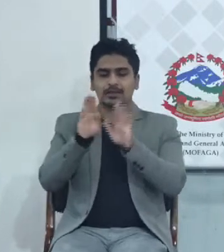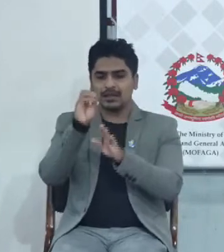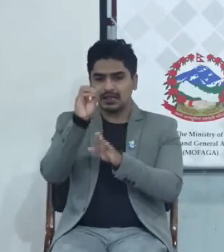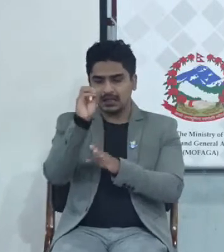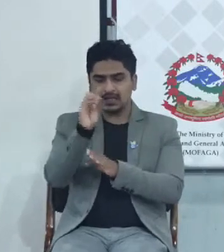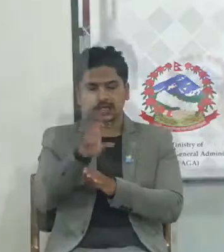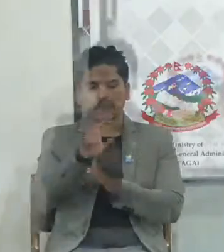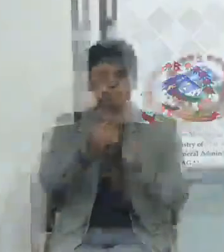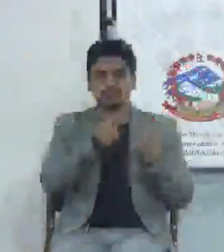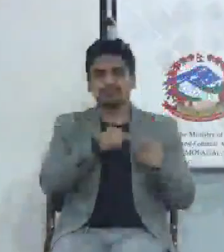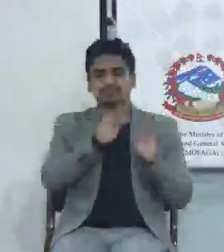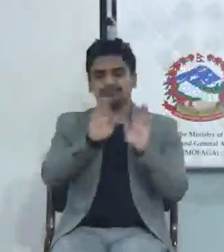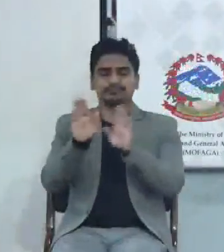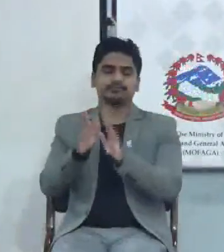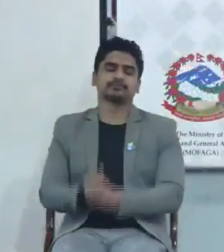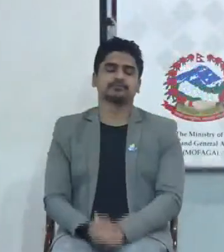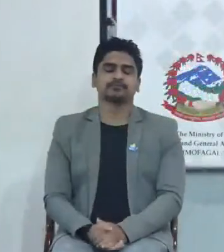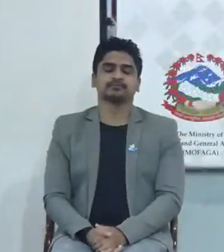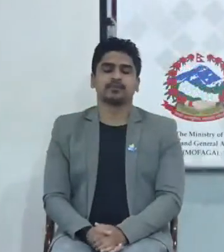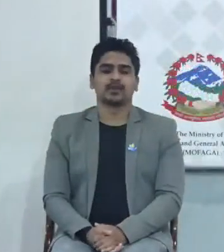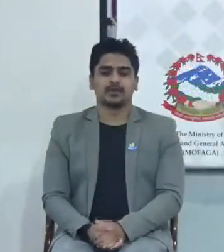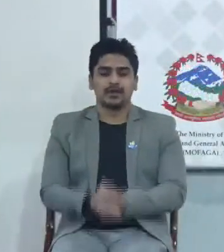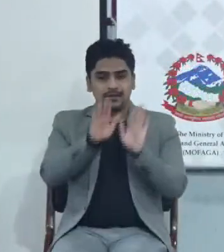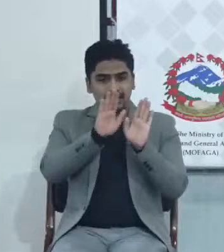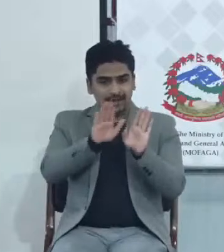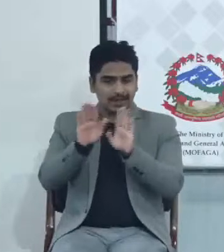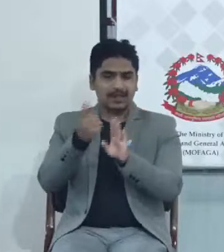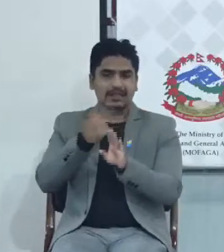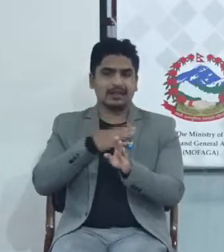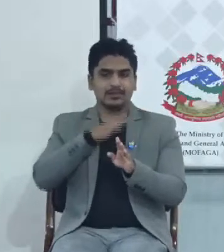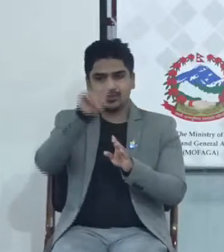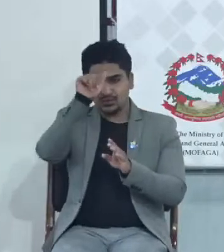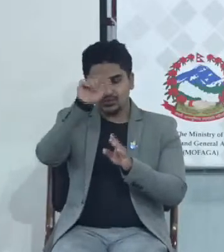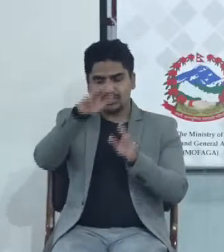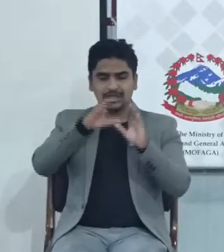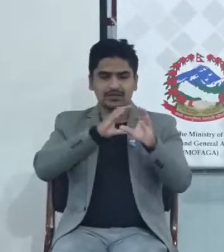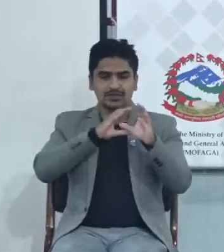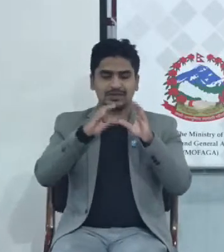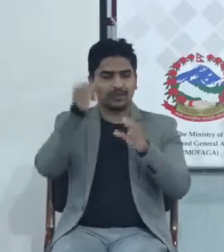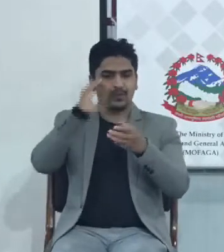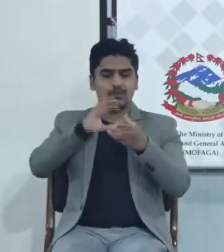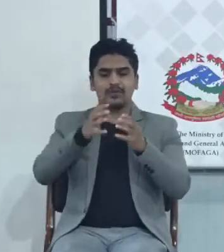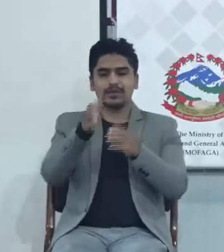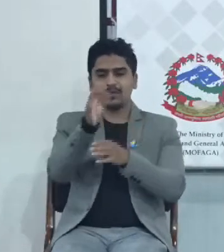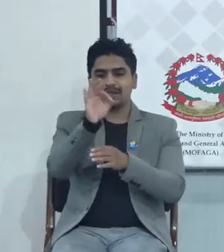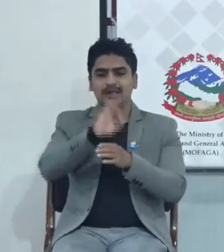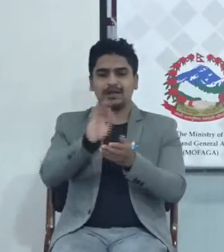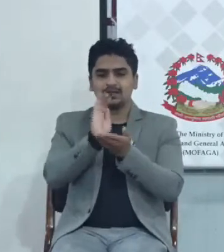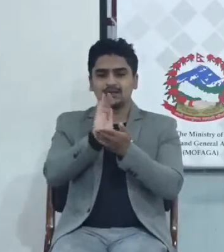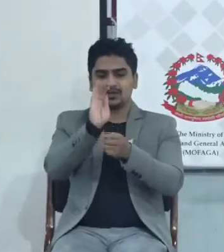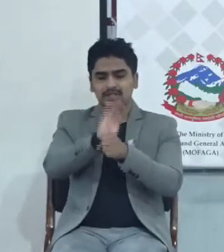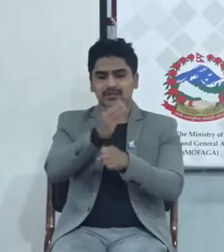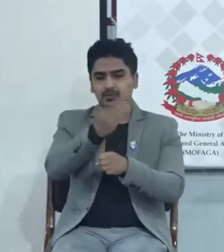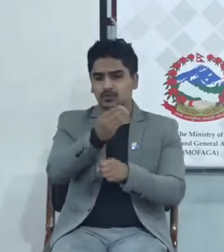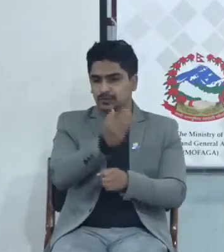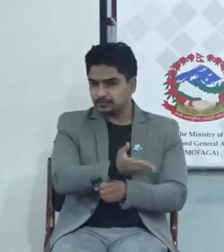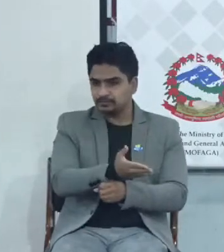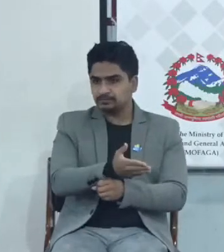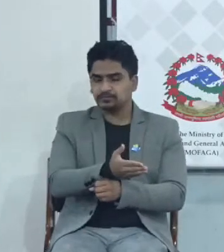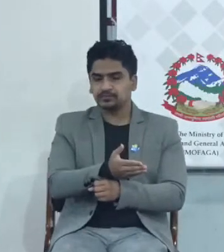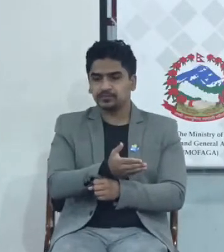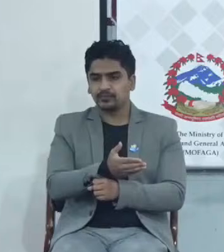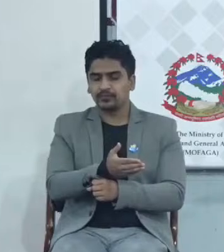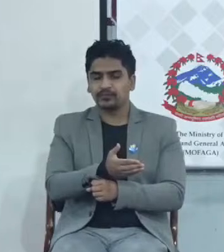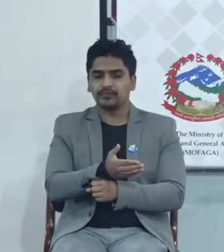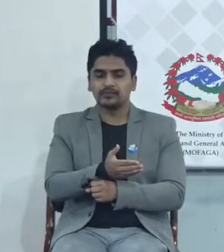Ministry of Communication, Information and Technology, Joint Secretary. Thank you very much, Mr. Rishi Ram Tiwari, sir. Thank